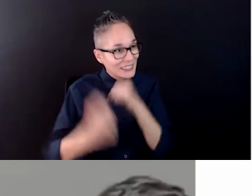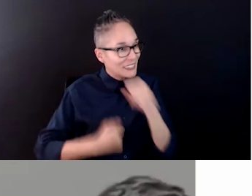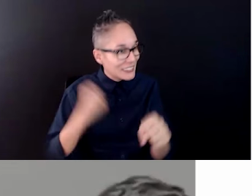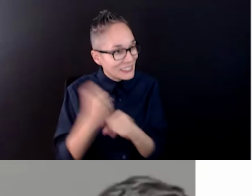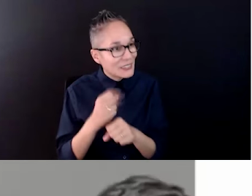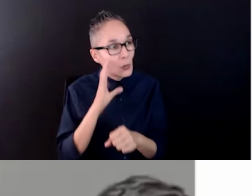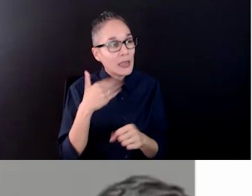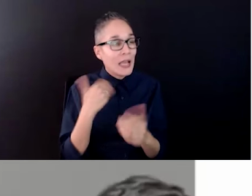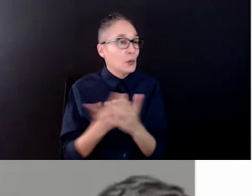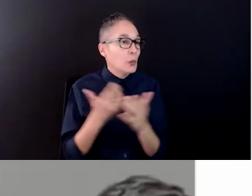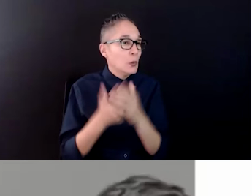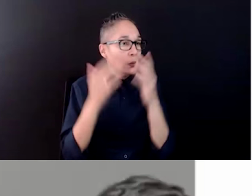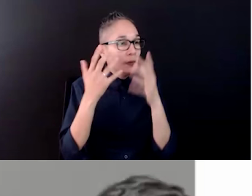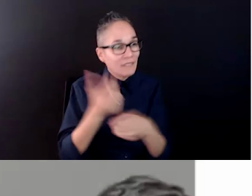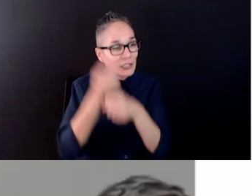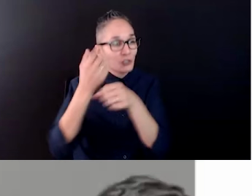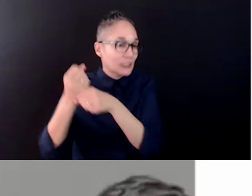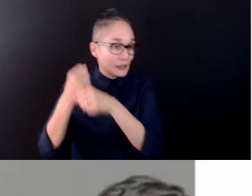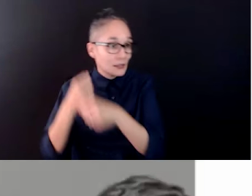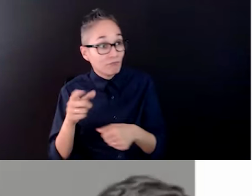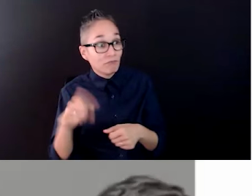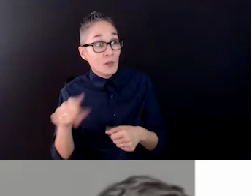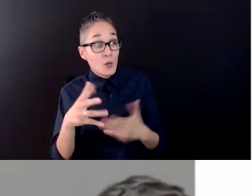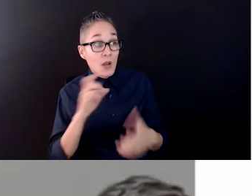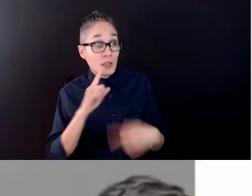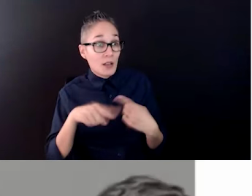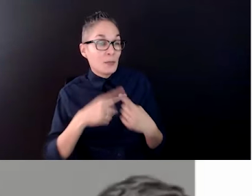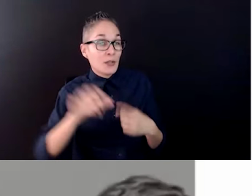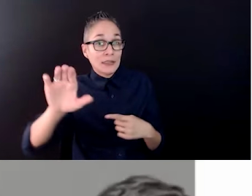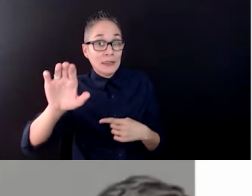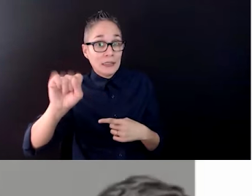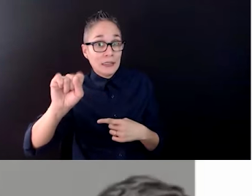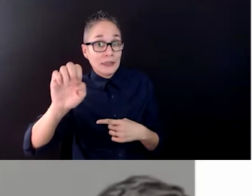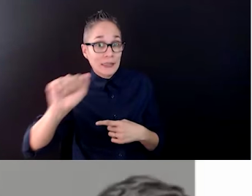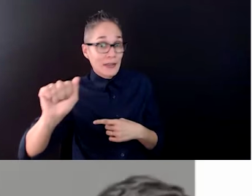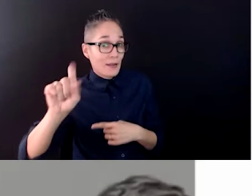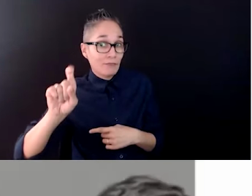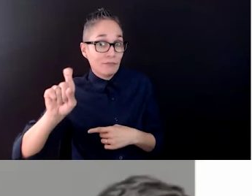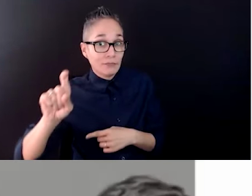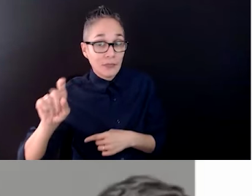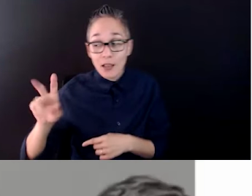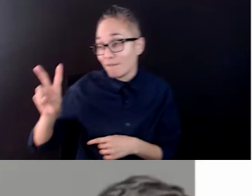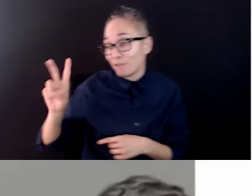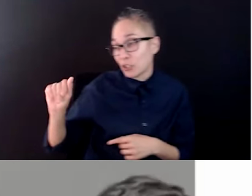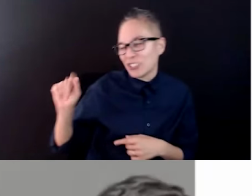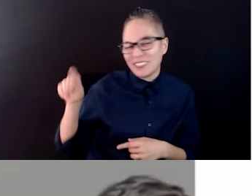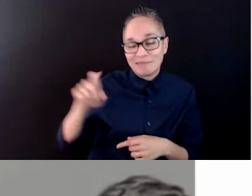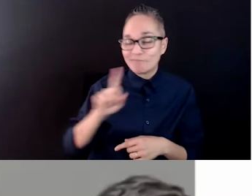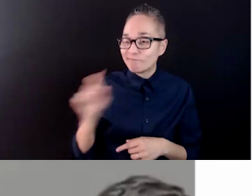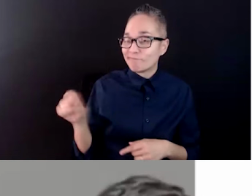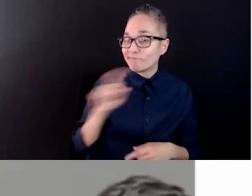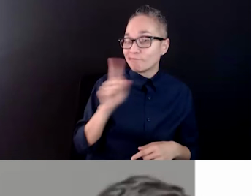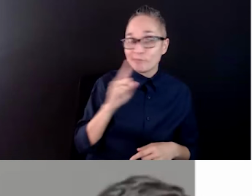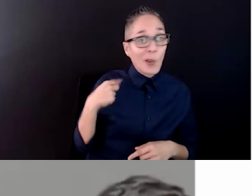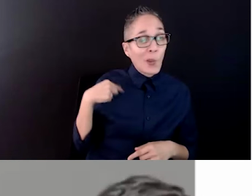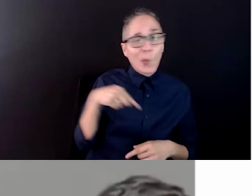have new victories. So do you want to talk about CSEA's victories on here? Yeah, so we kind of just